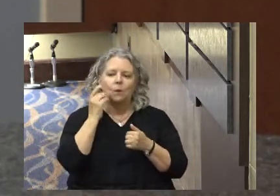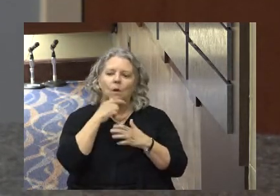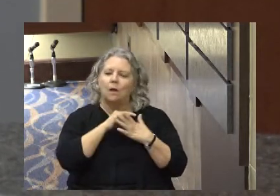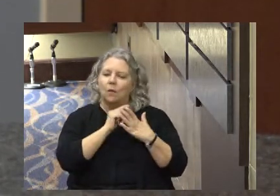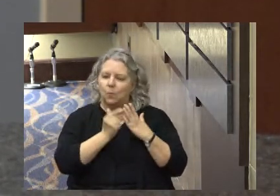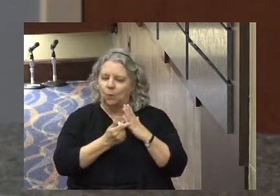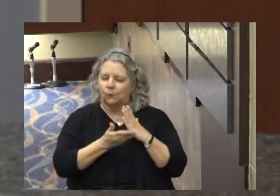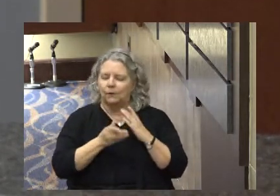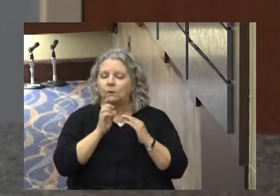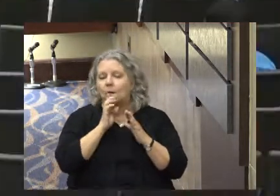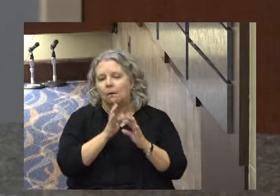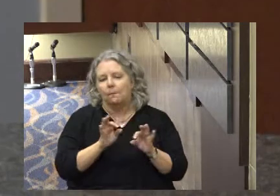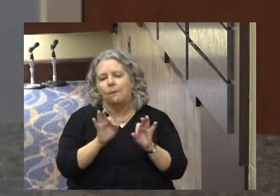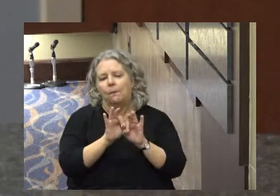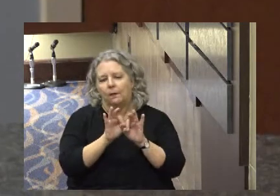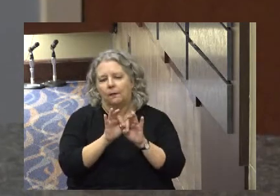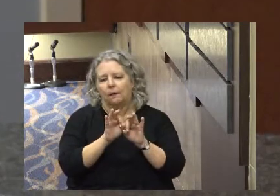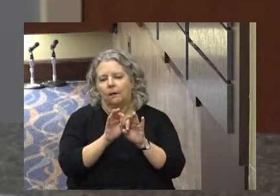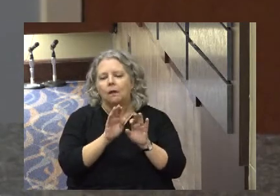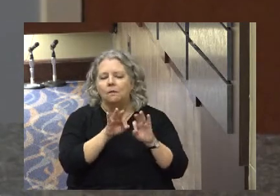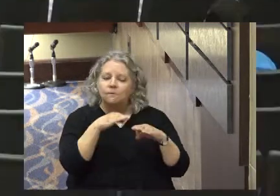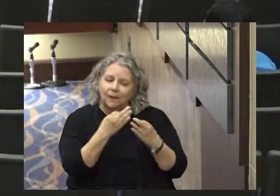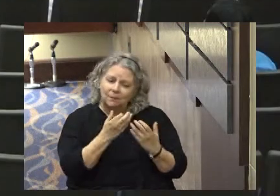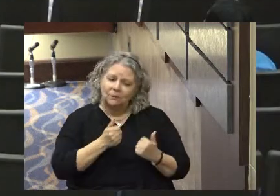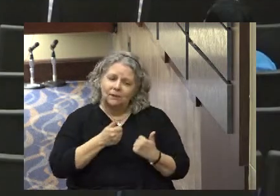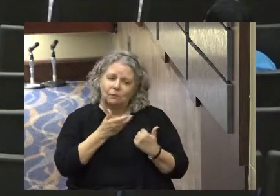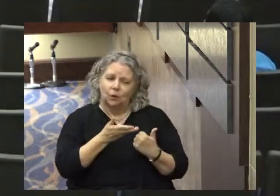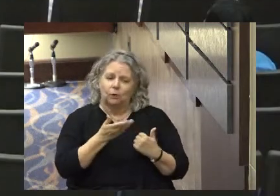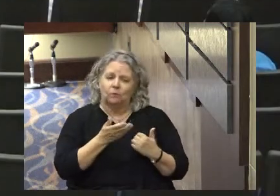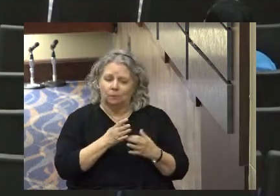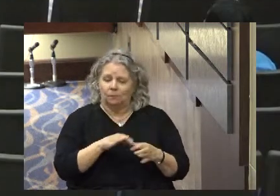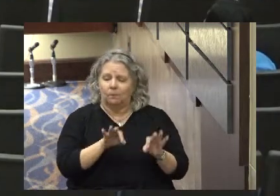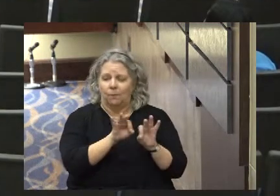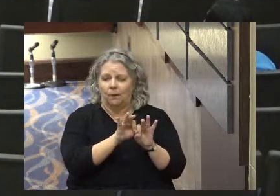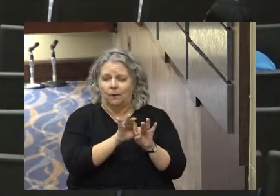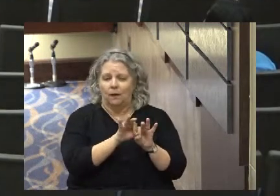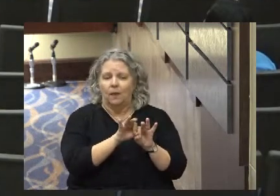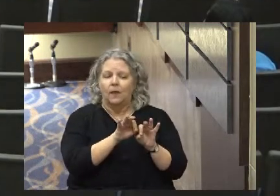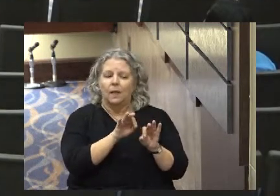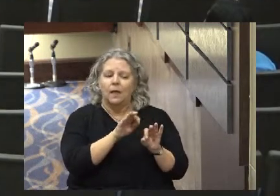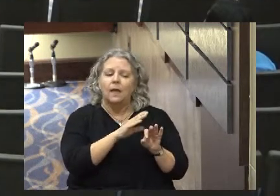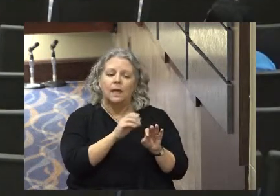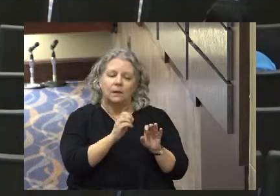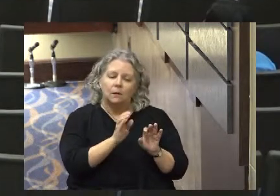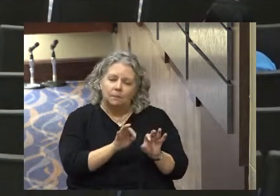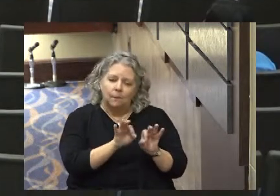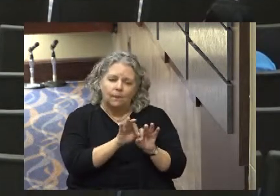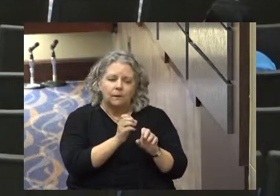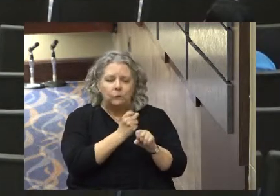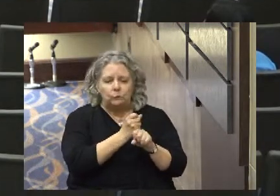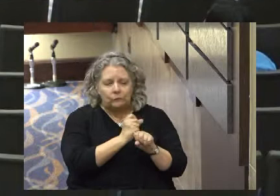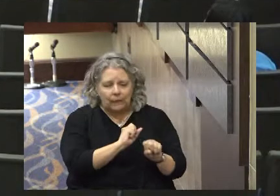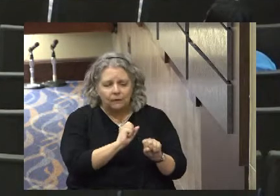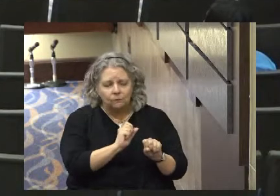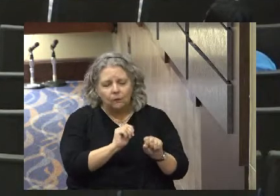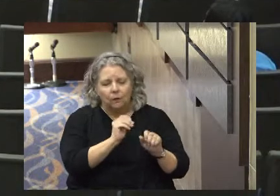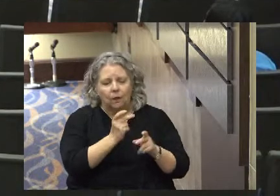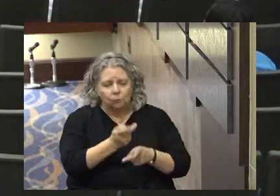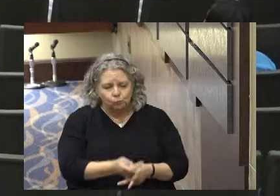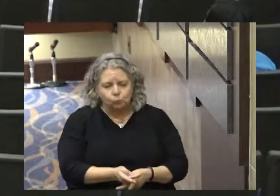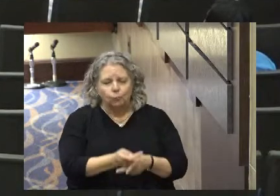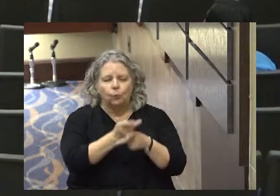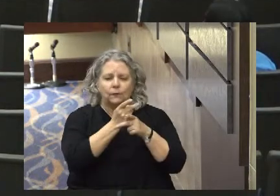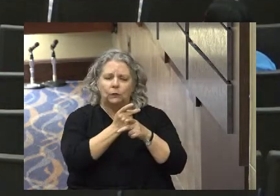the families that live there are important, and the ability that they have to be safe, raise their children, go to work every day, and do what they're supposed to do